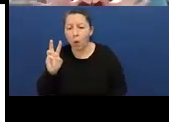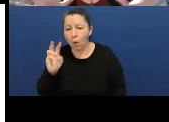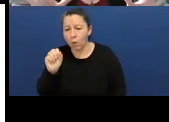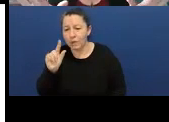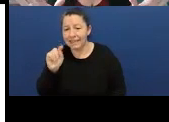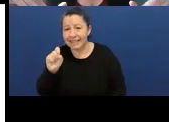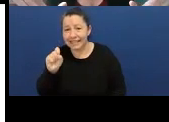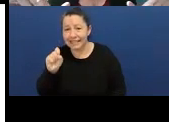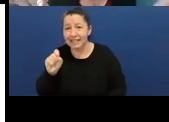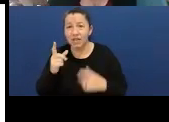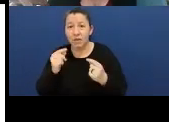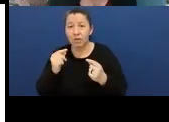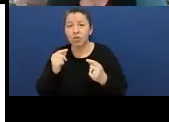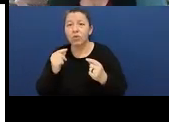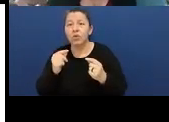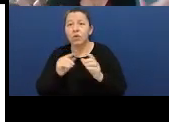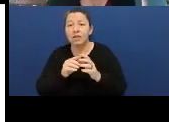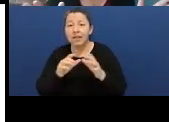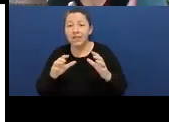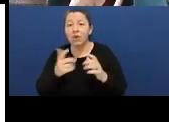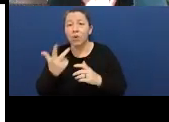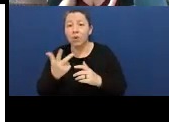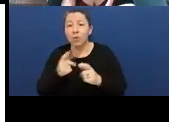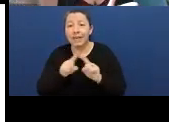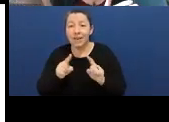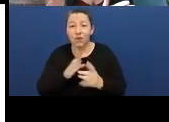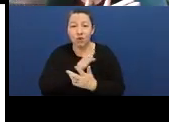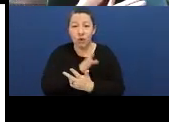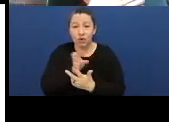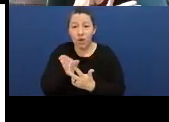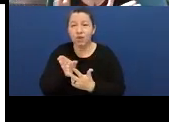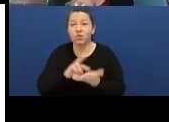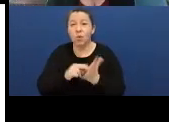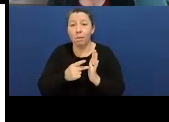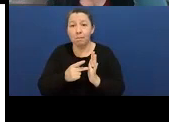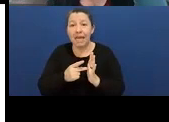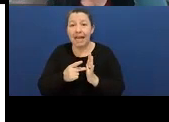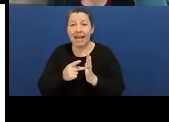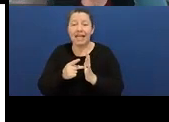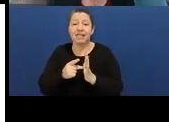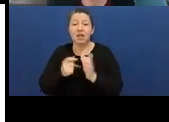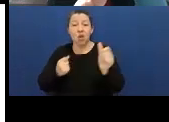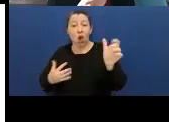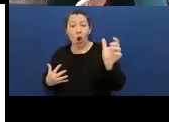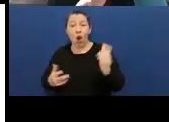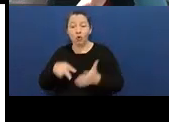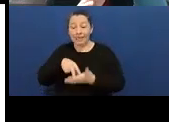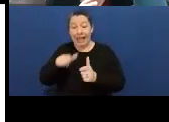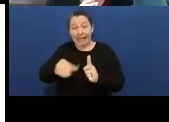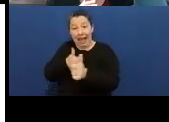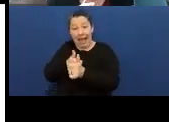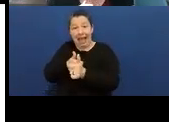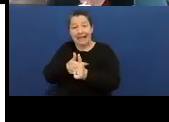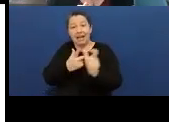And they flare out into three different directions. So an archer could stand behind them protected and actually shoot arrows in